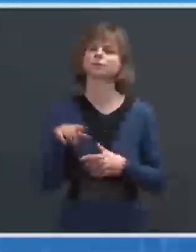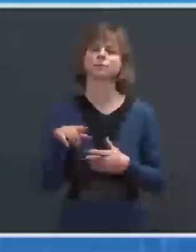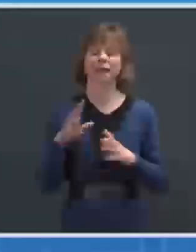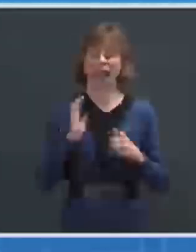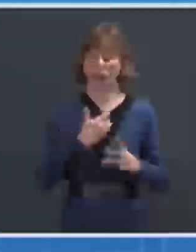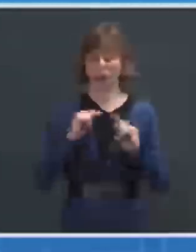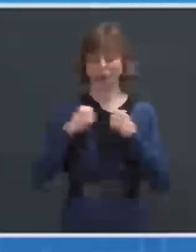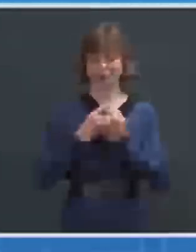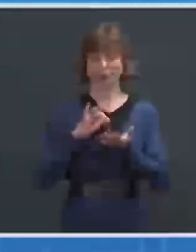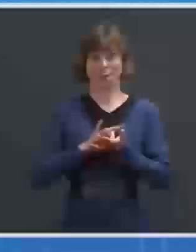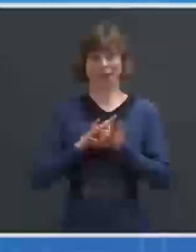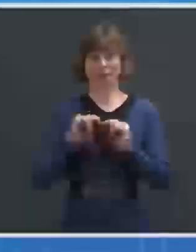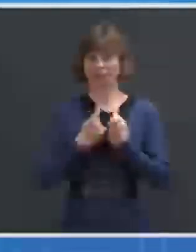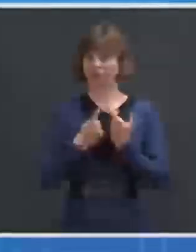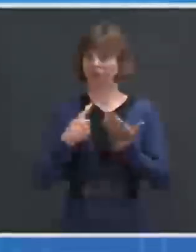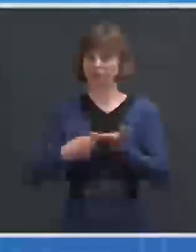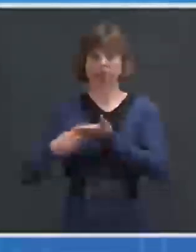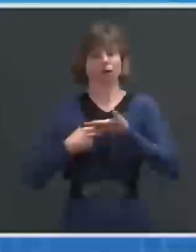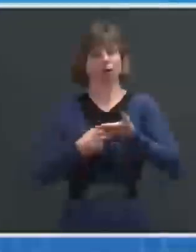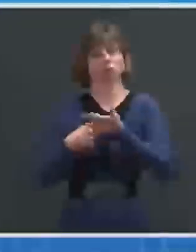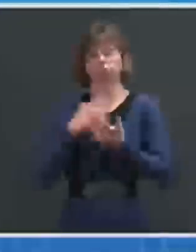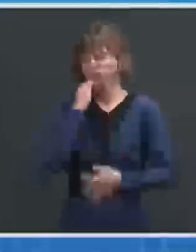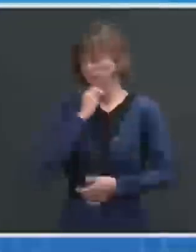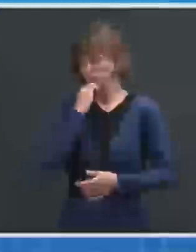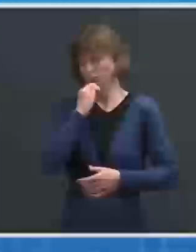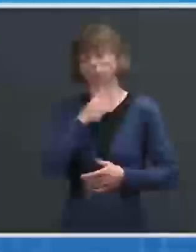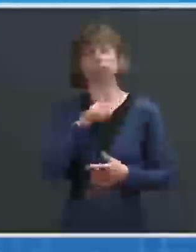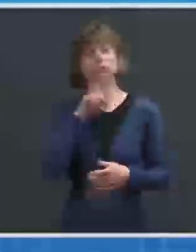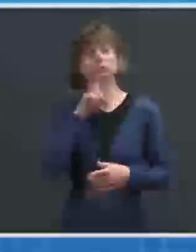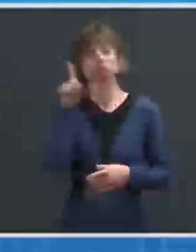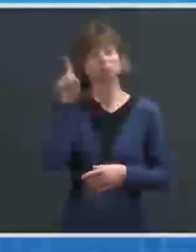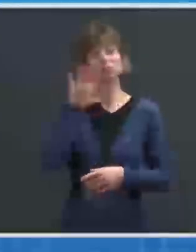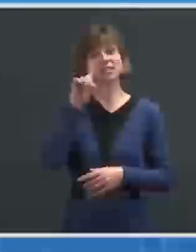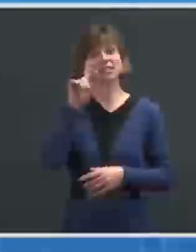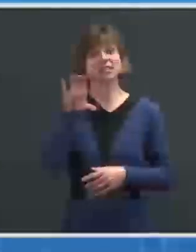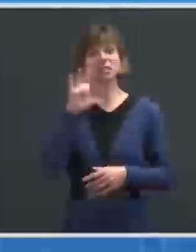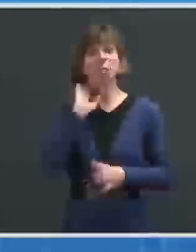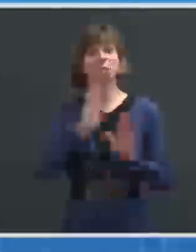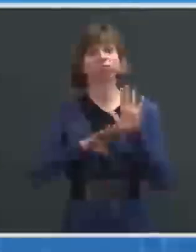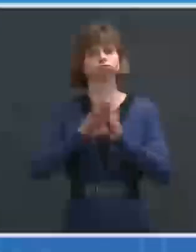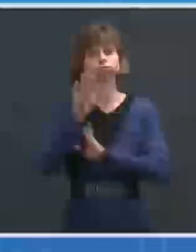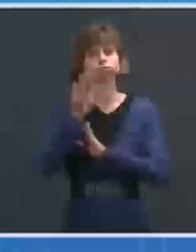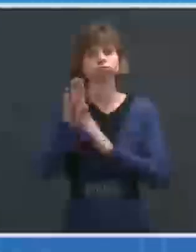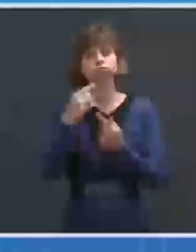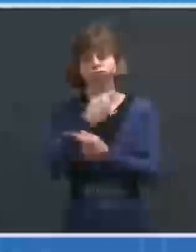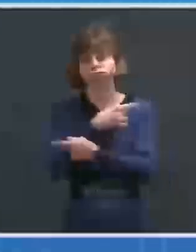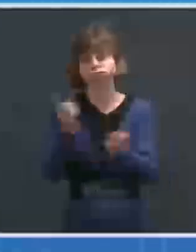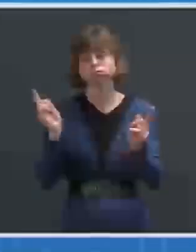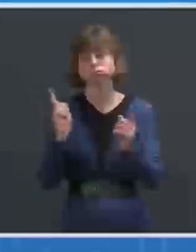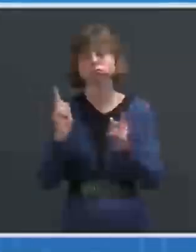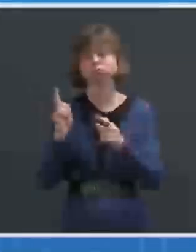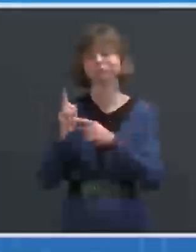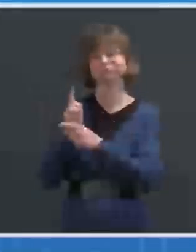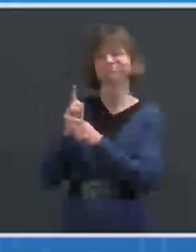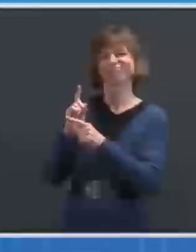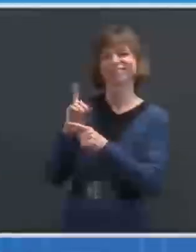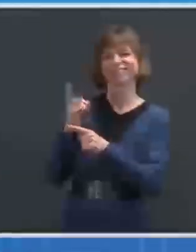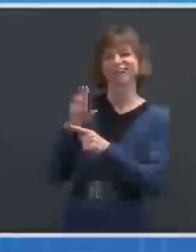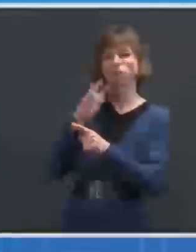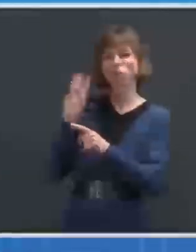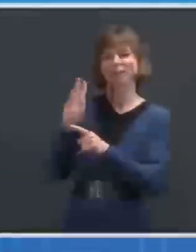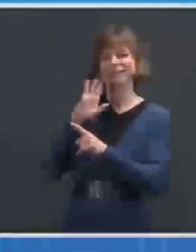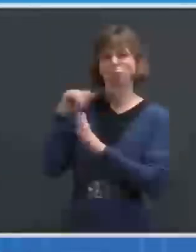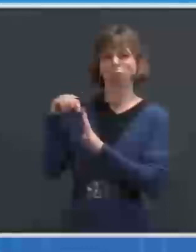time. Ultimately, the CDC will be coming out within a reasonable period of time. I'll let Rochelle give you that time frame